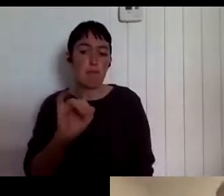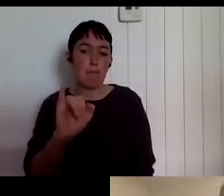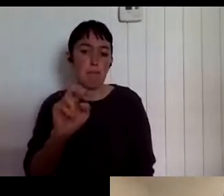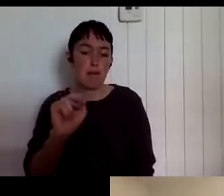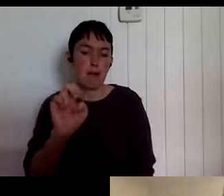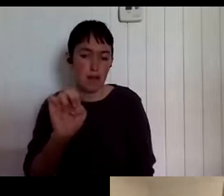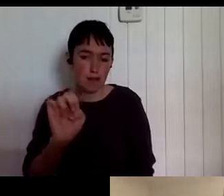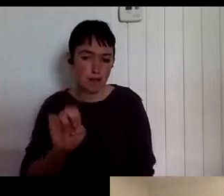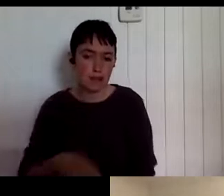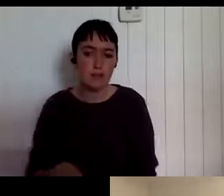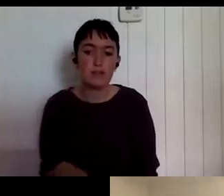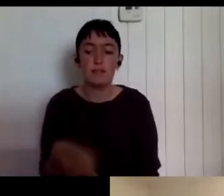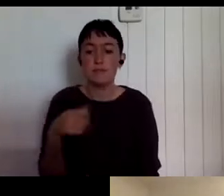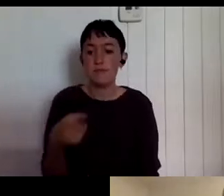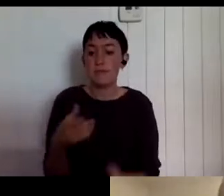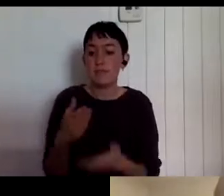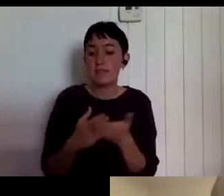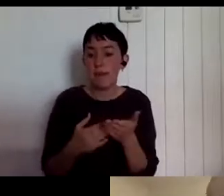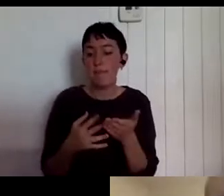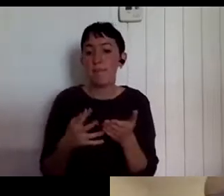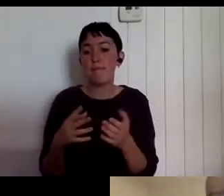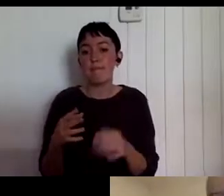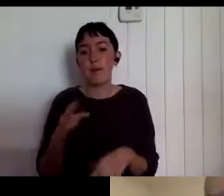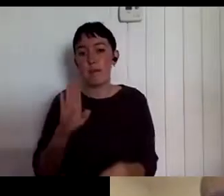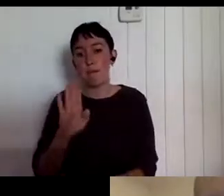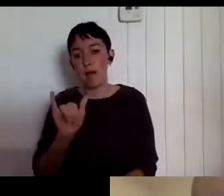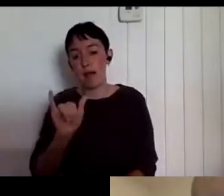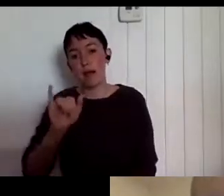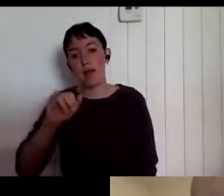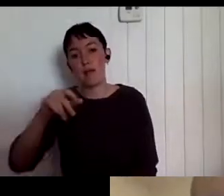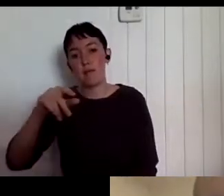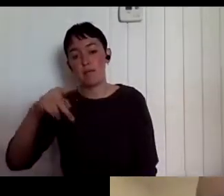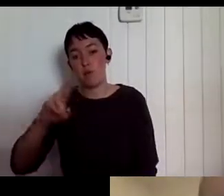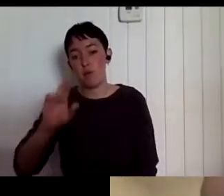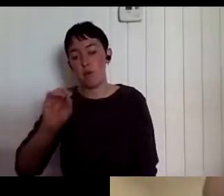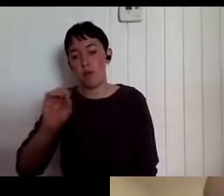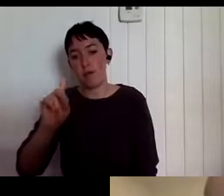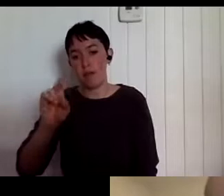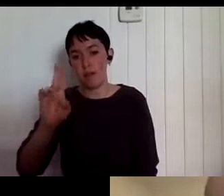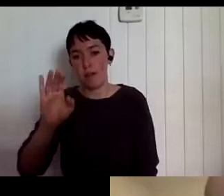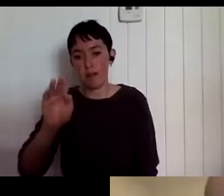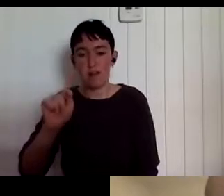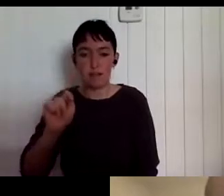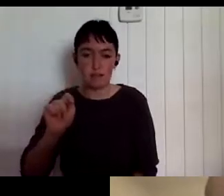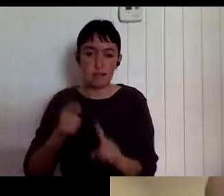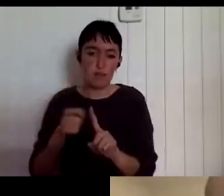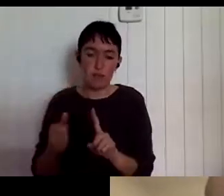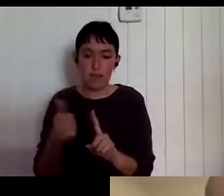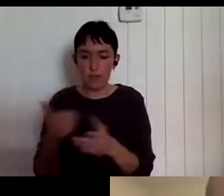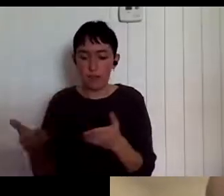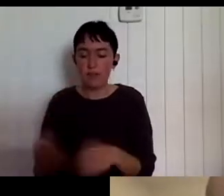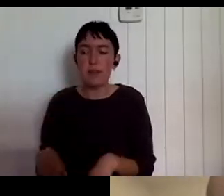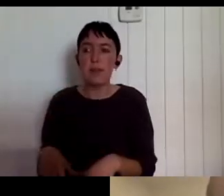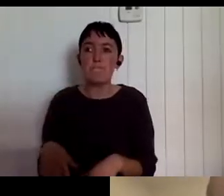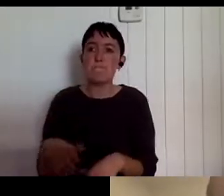just byproducts of other things that they're mining. And that's why there's a big push right now in, I would say, the battery community and the sustainability